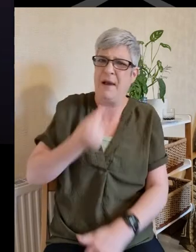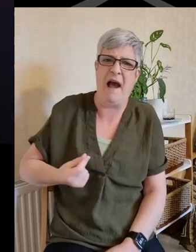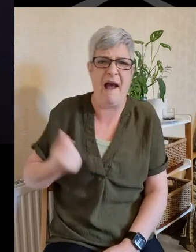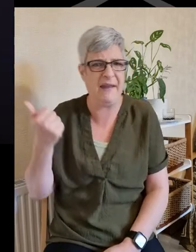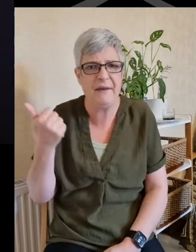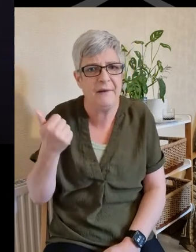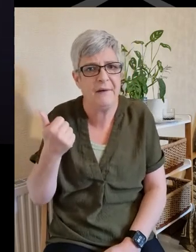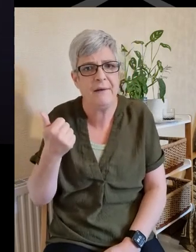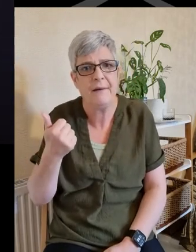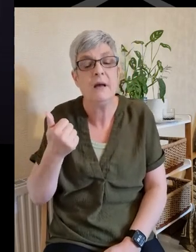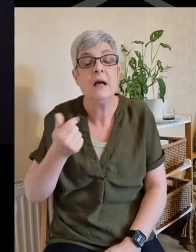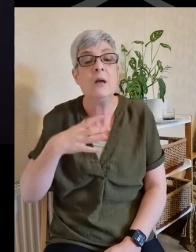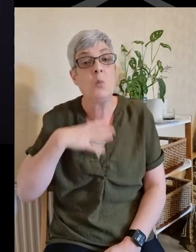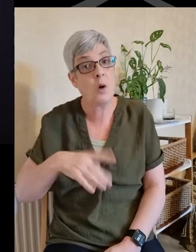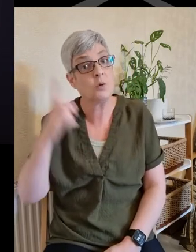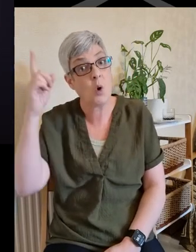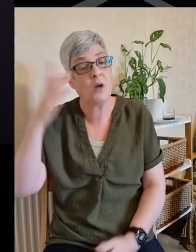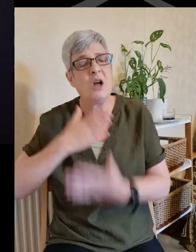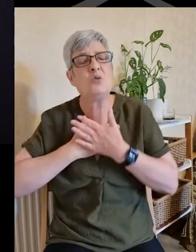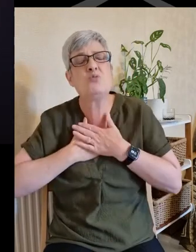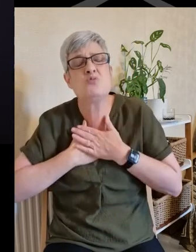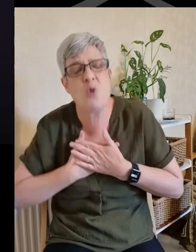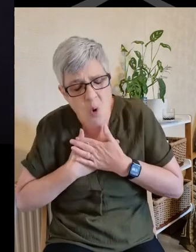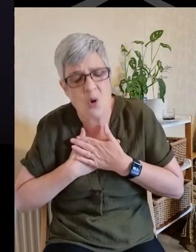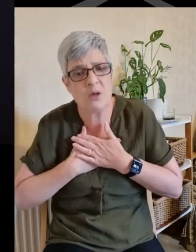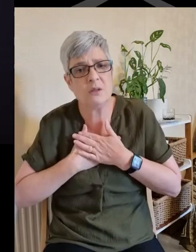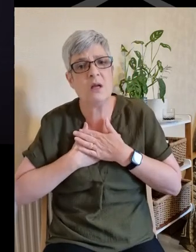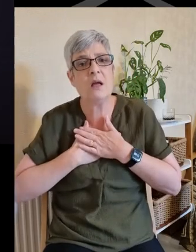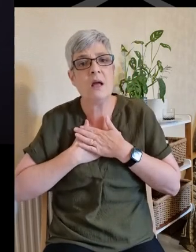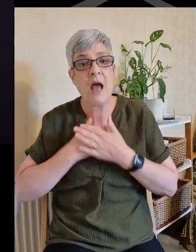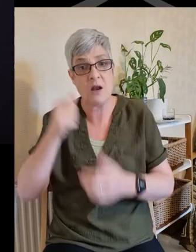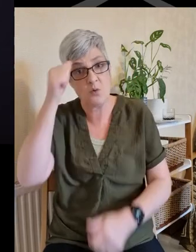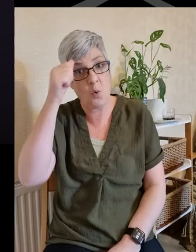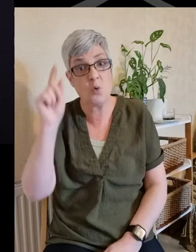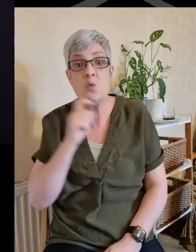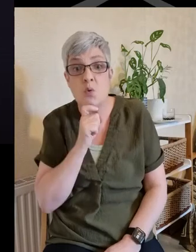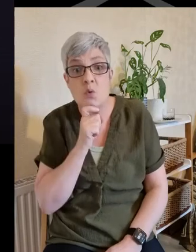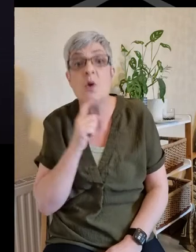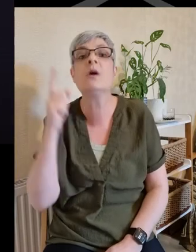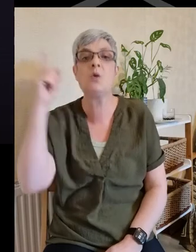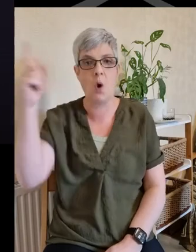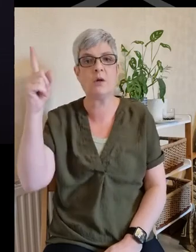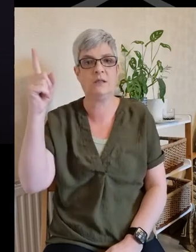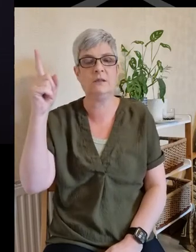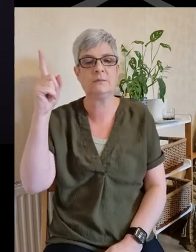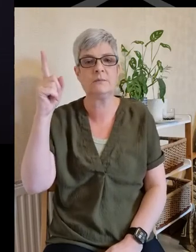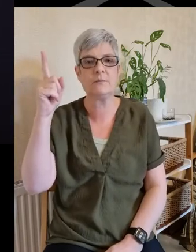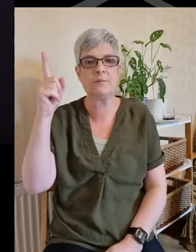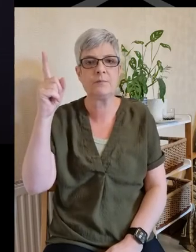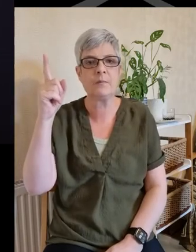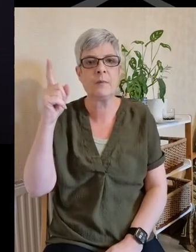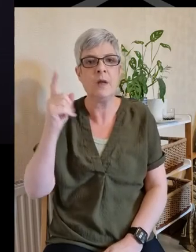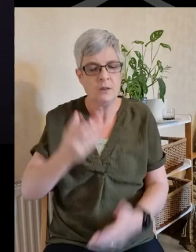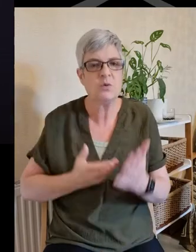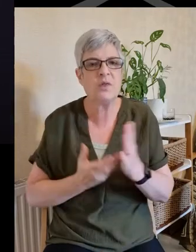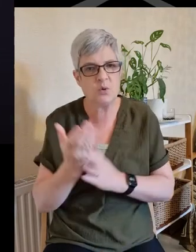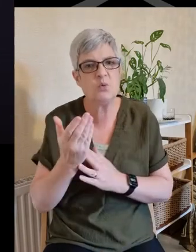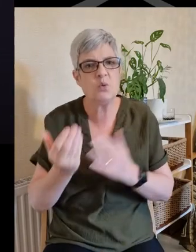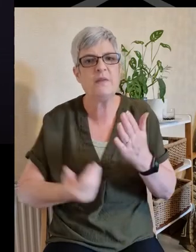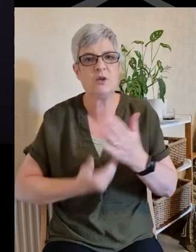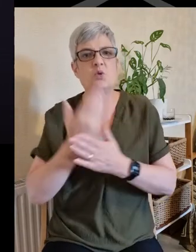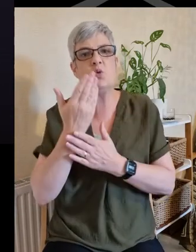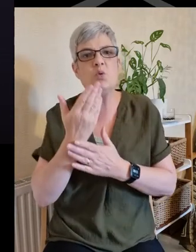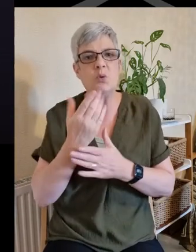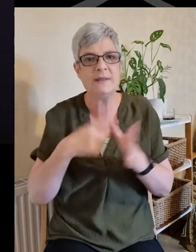He's wanting God to be adored and known as God. and so through into the New